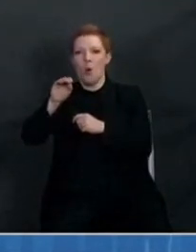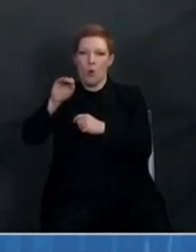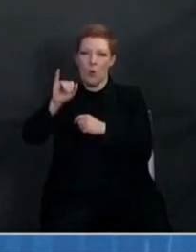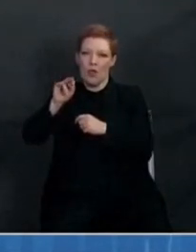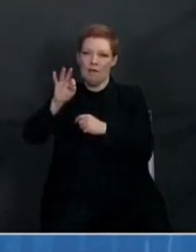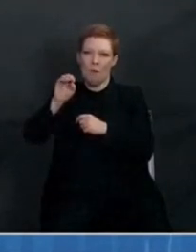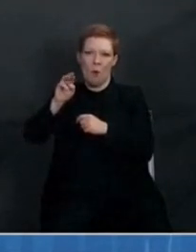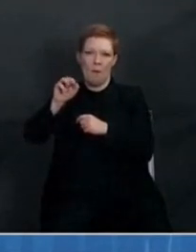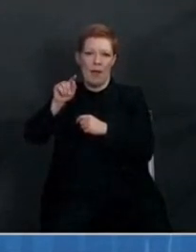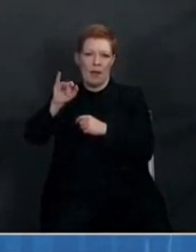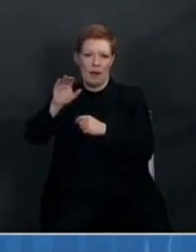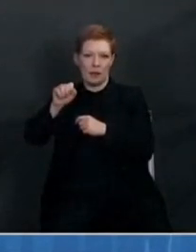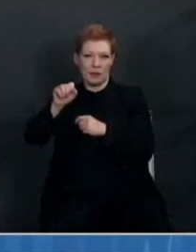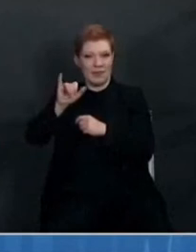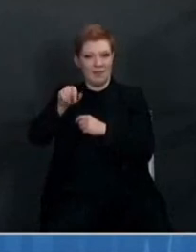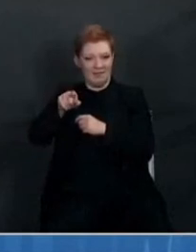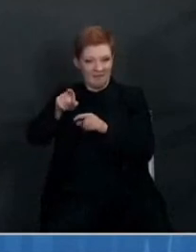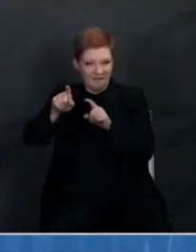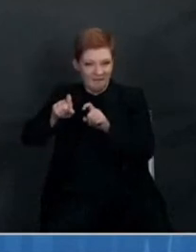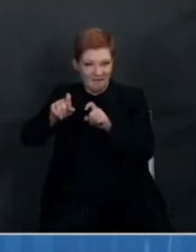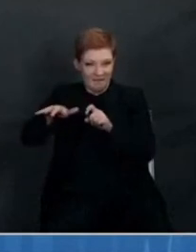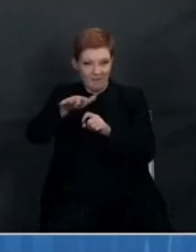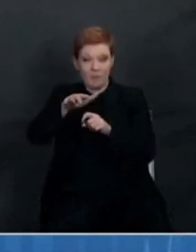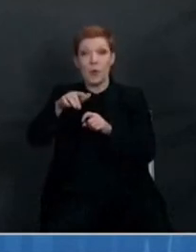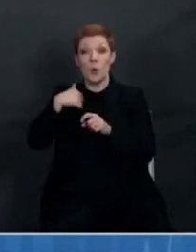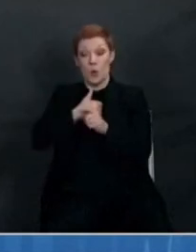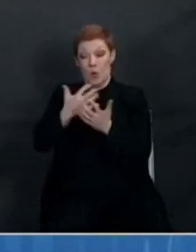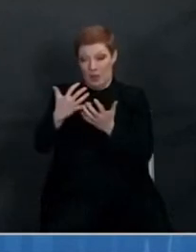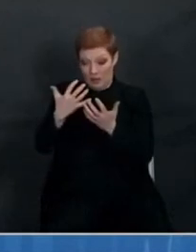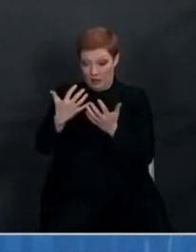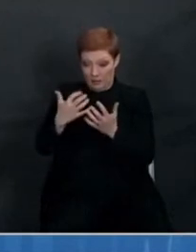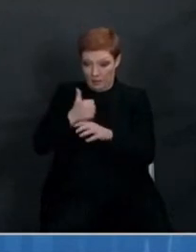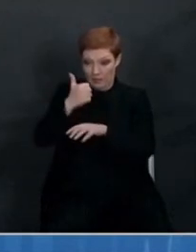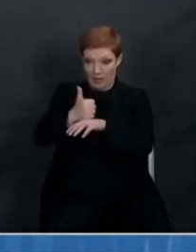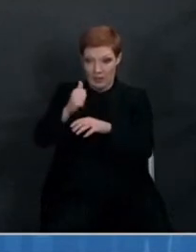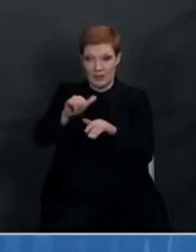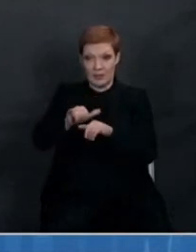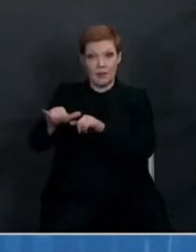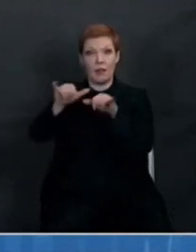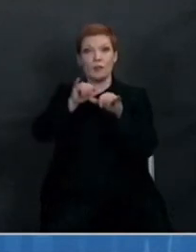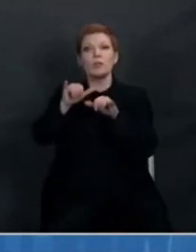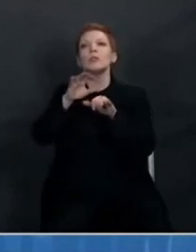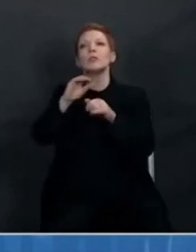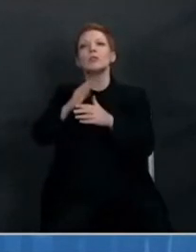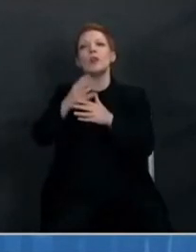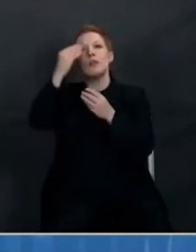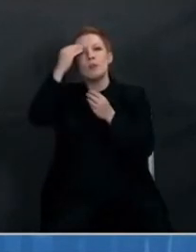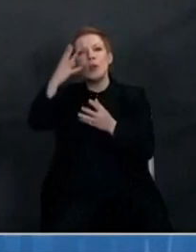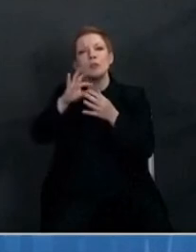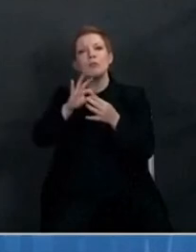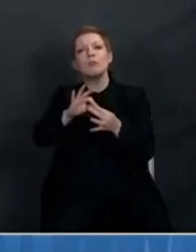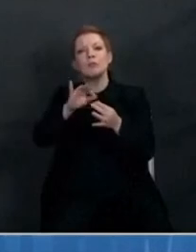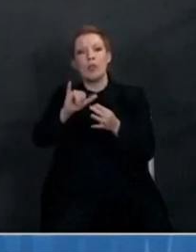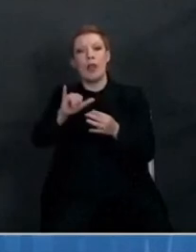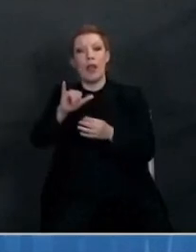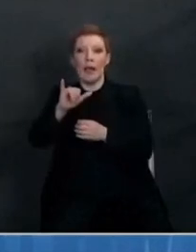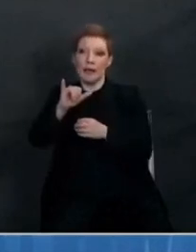200 cross-sector organizations to set standards and share information about SARS-CoV-2 sequence-based